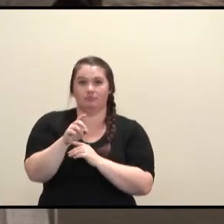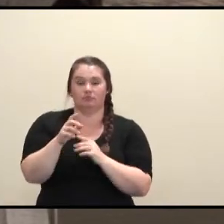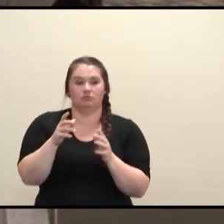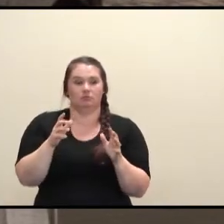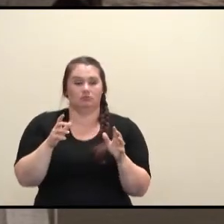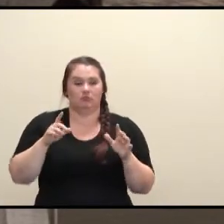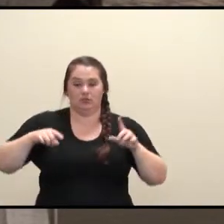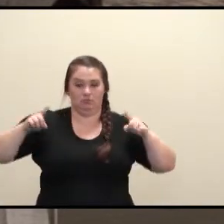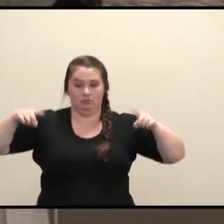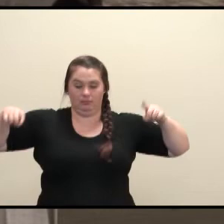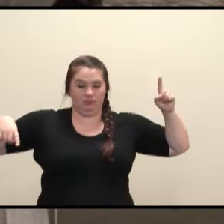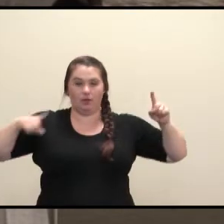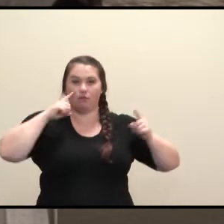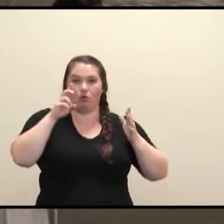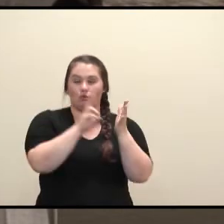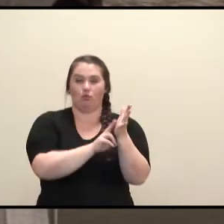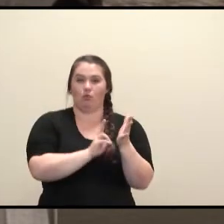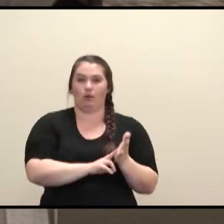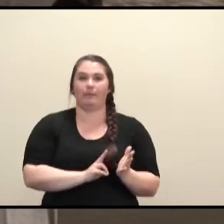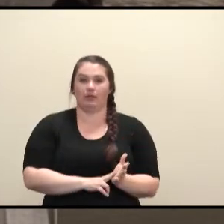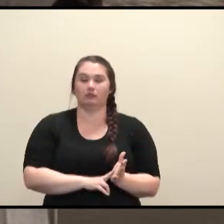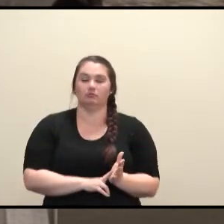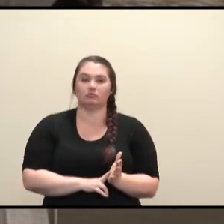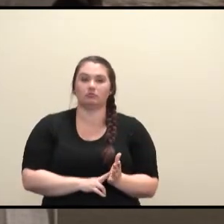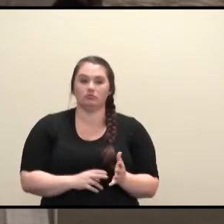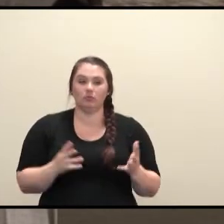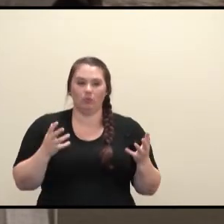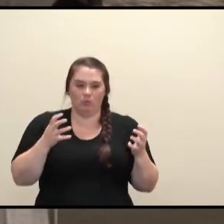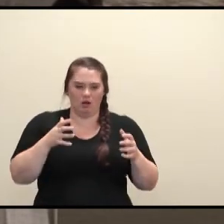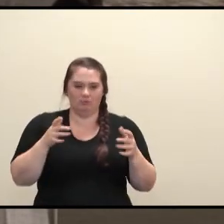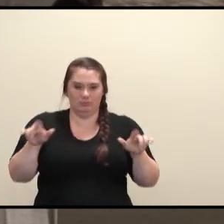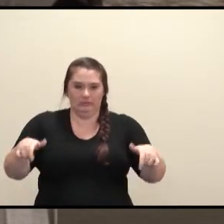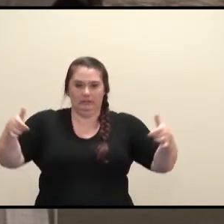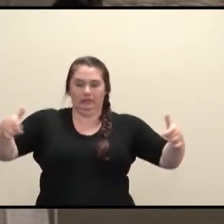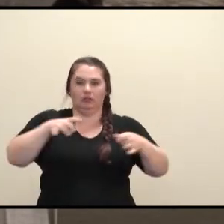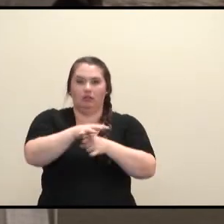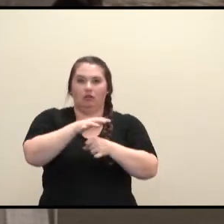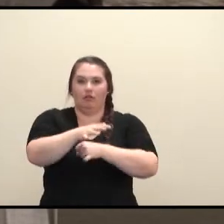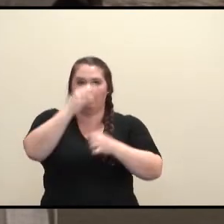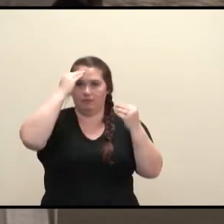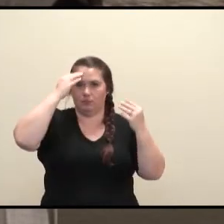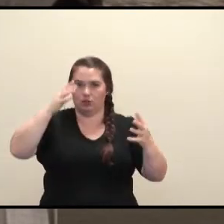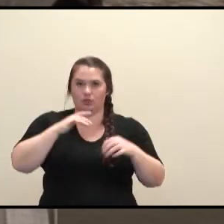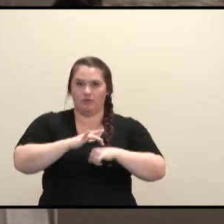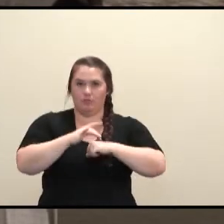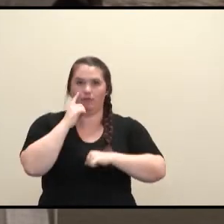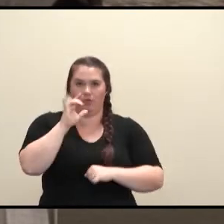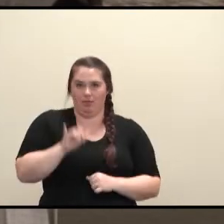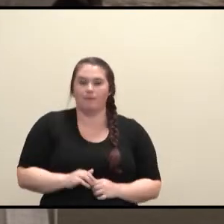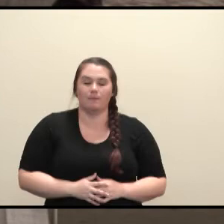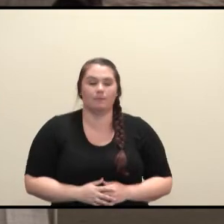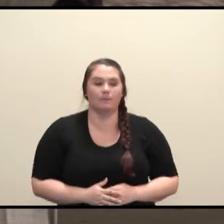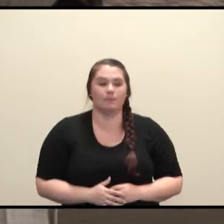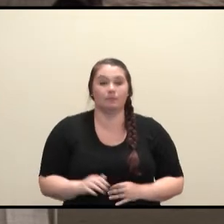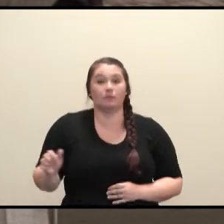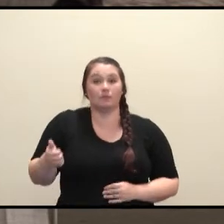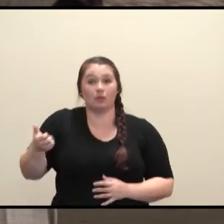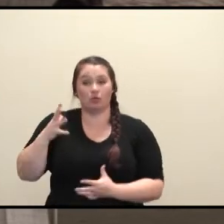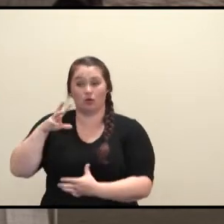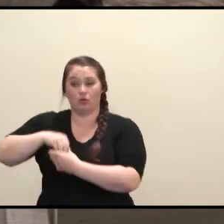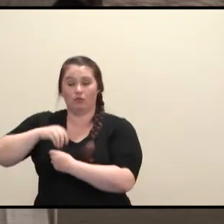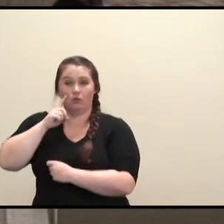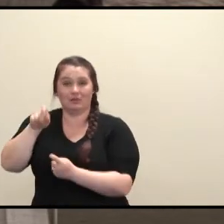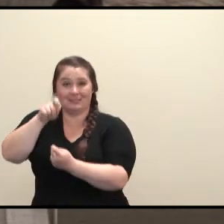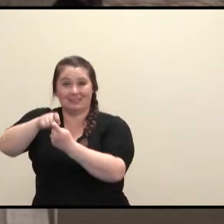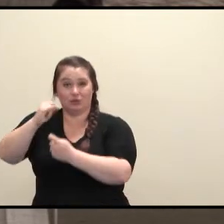all over the place in enrollment size. And so we want to make sure we have a large enough data set when we're thinking about that. The other thing that we look at for certain